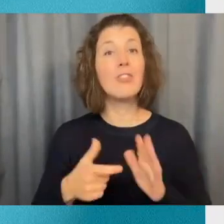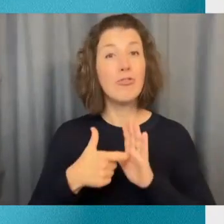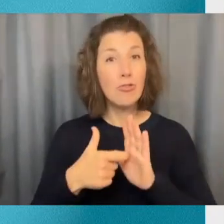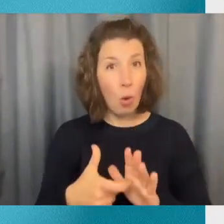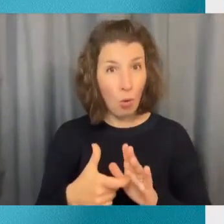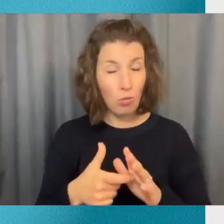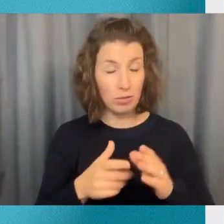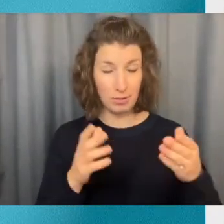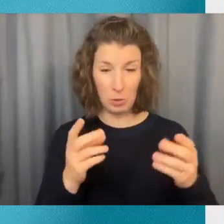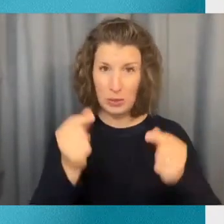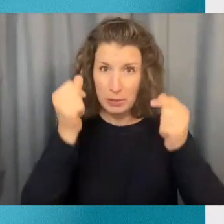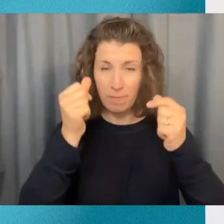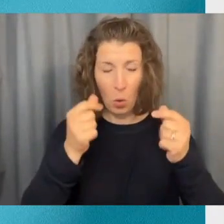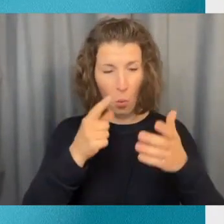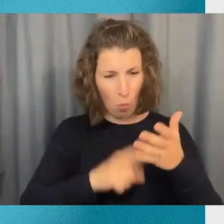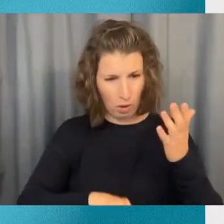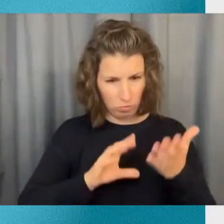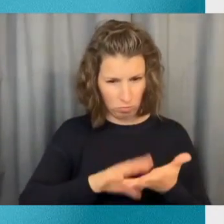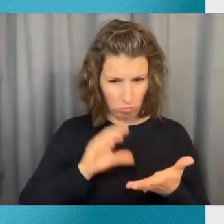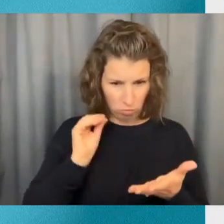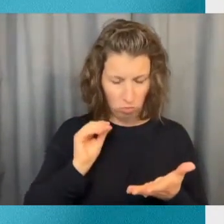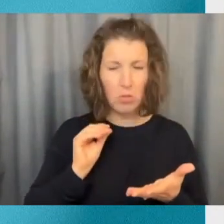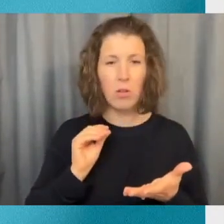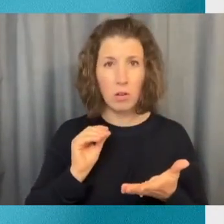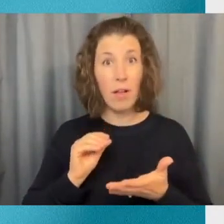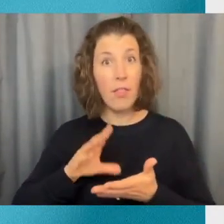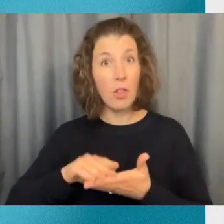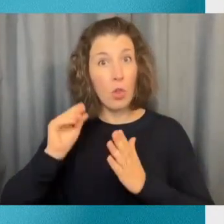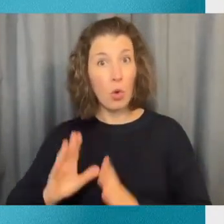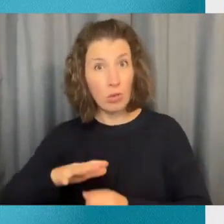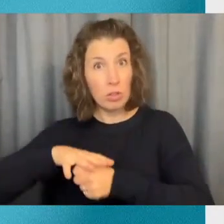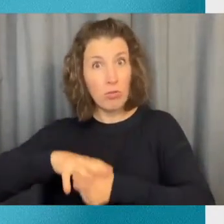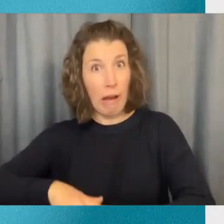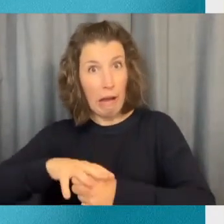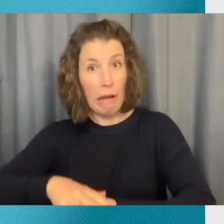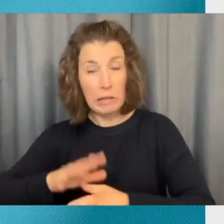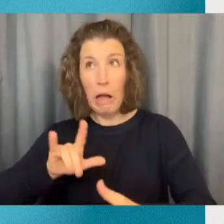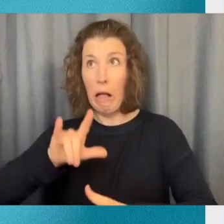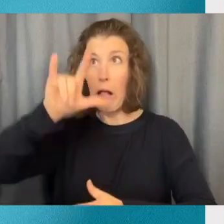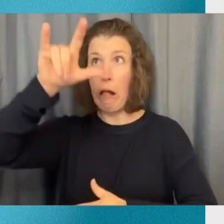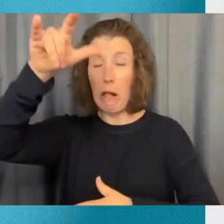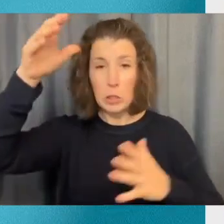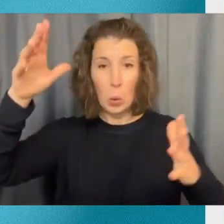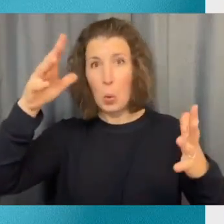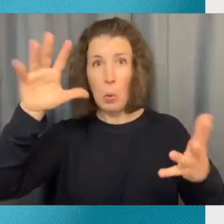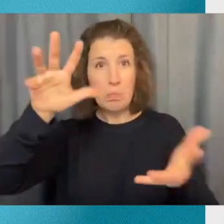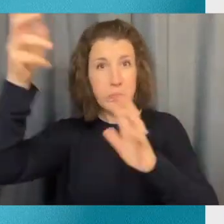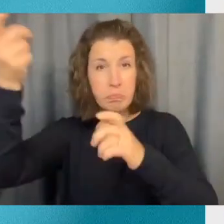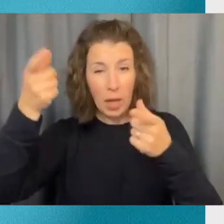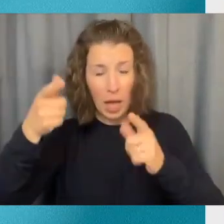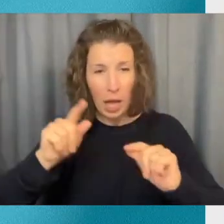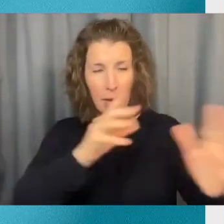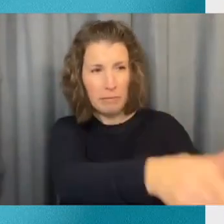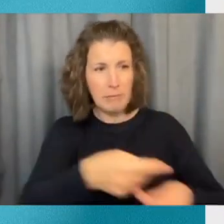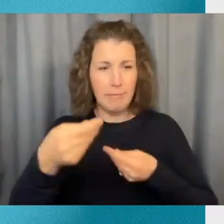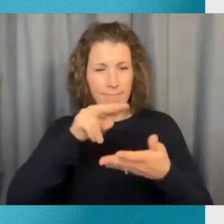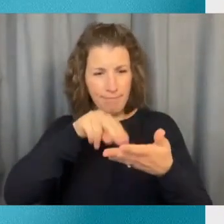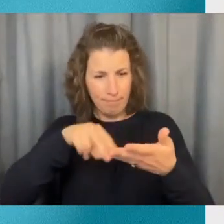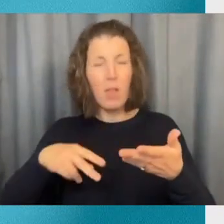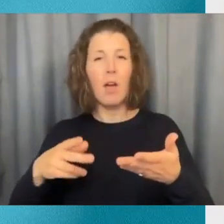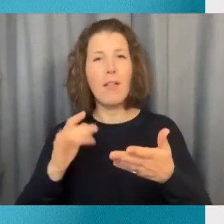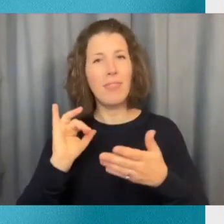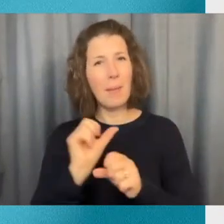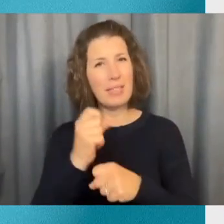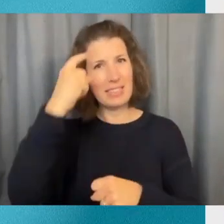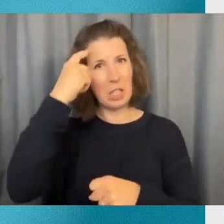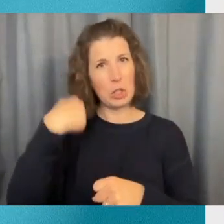It's important that you need to know what to do. And there's a lot to learn, right? So that makes sense that this would be what we would use. And also potentially